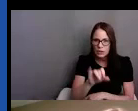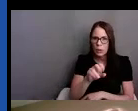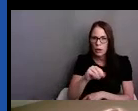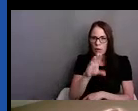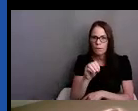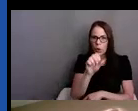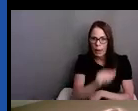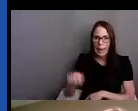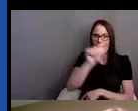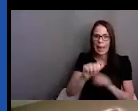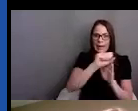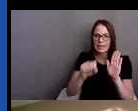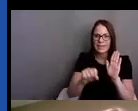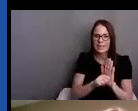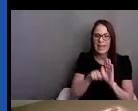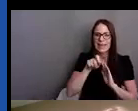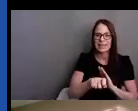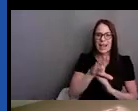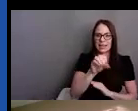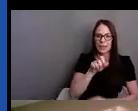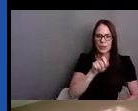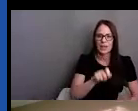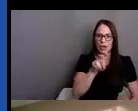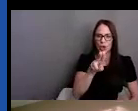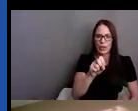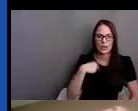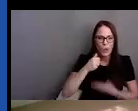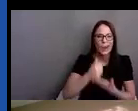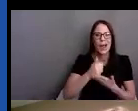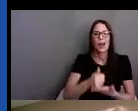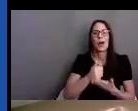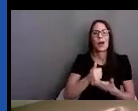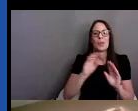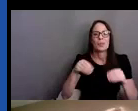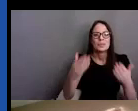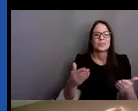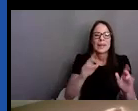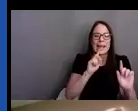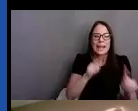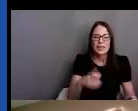media_info@state.co.us, and we'll help get you some answers. And with that, I want to thank all of our presenters